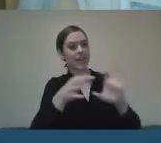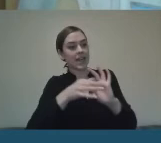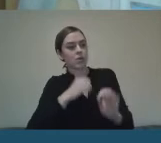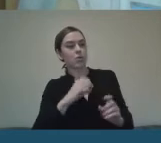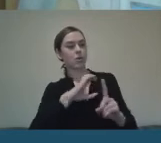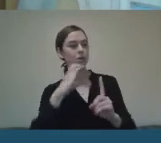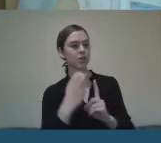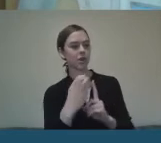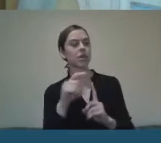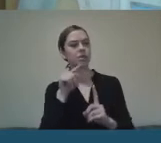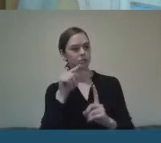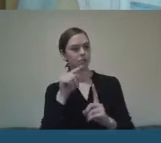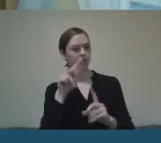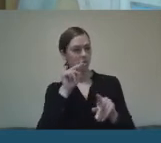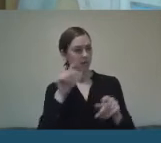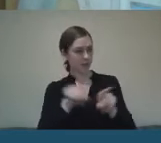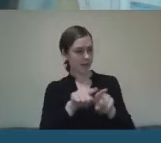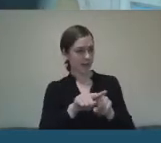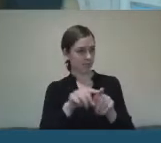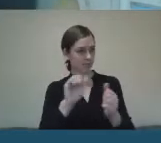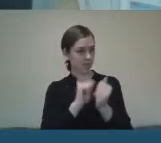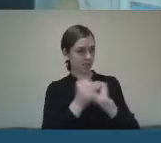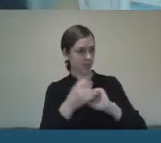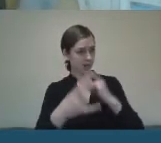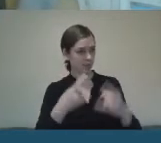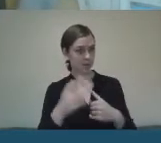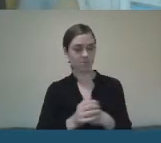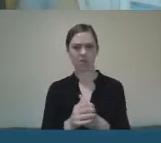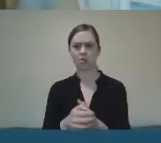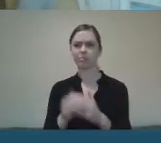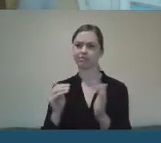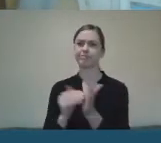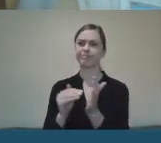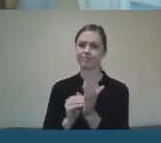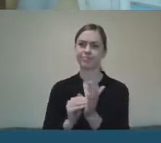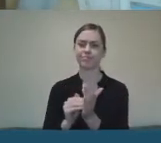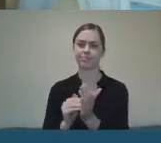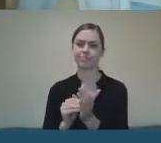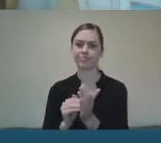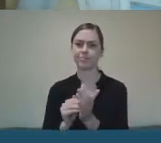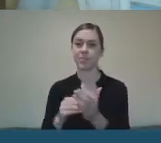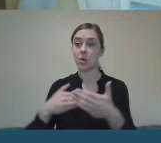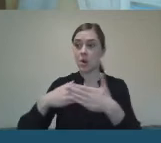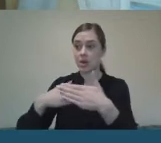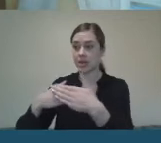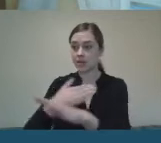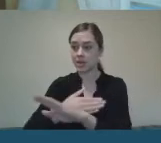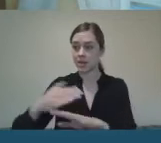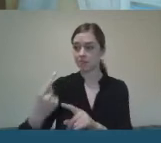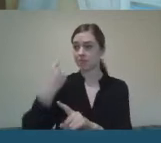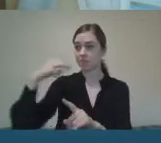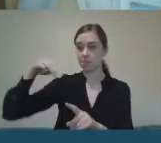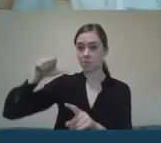this change that is happening? Yeah, definitely. I mean, the lockdown started in March. By the